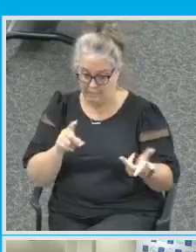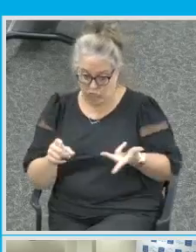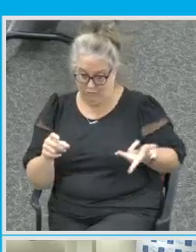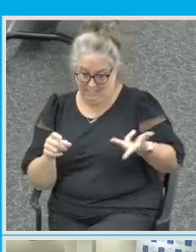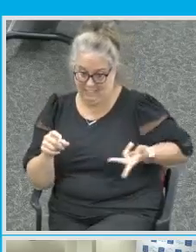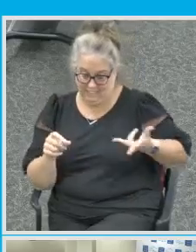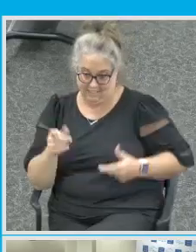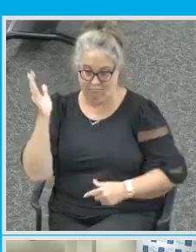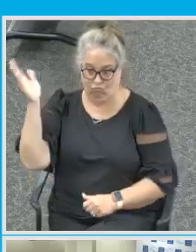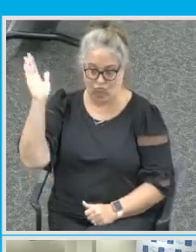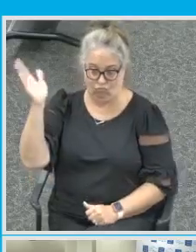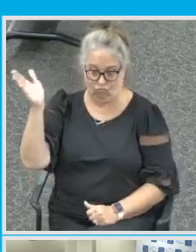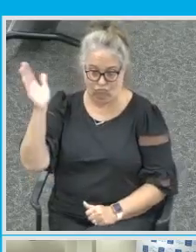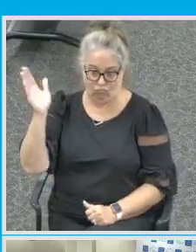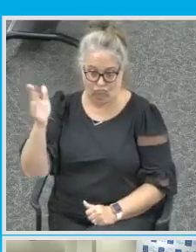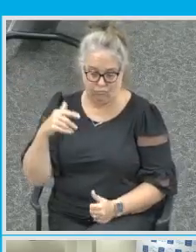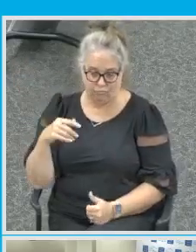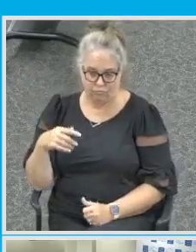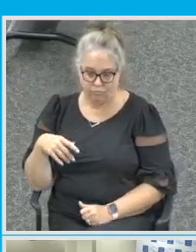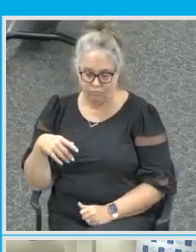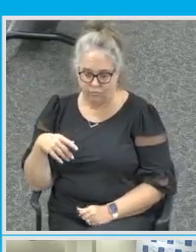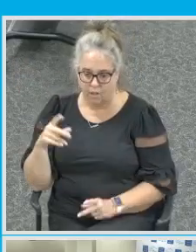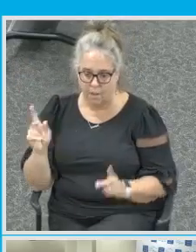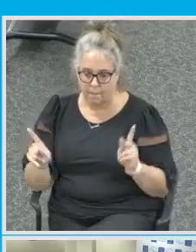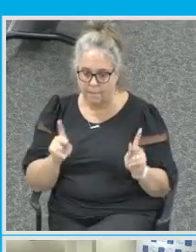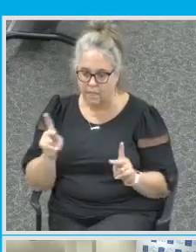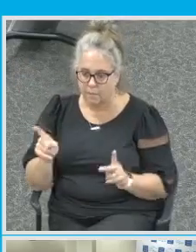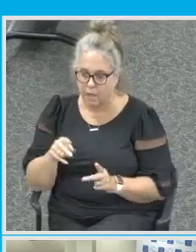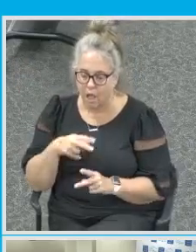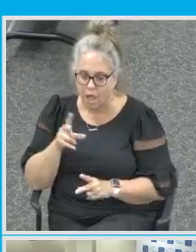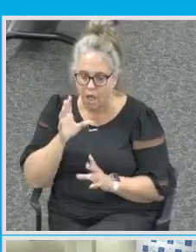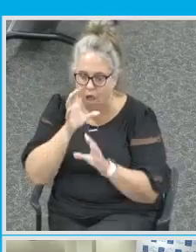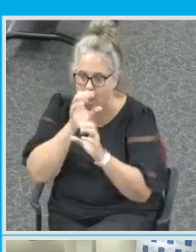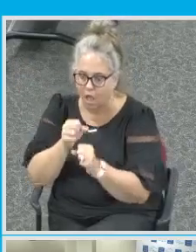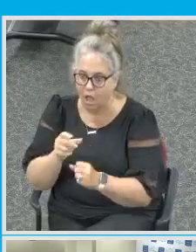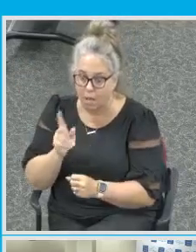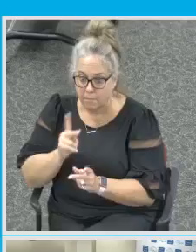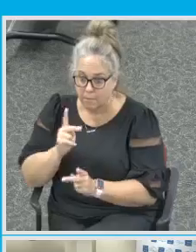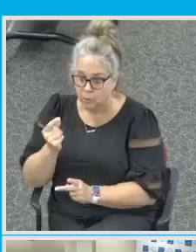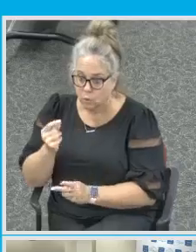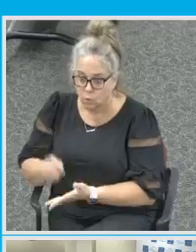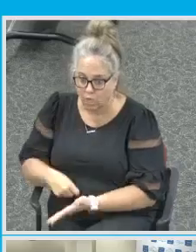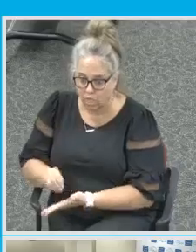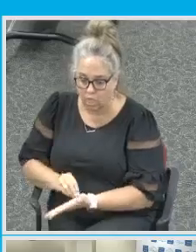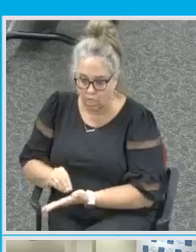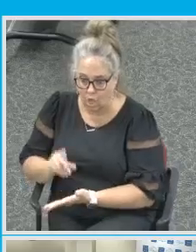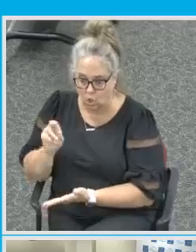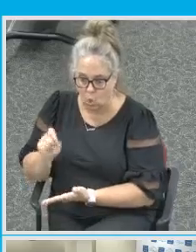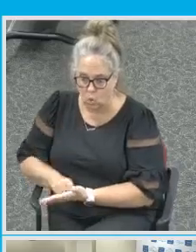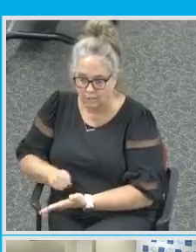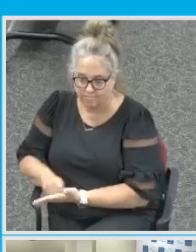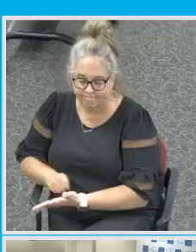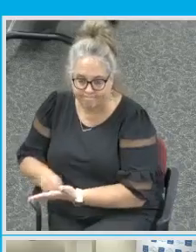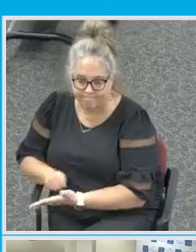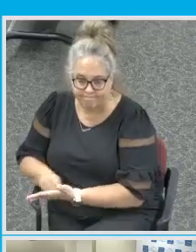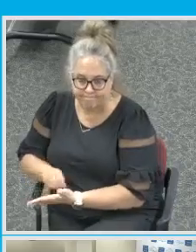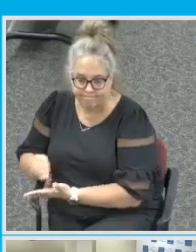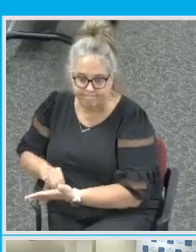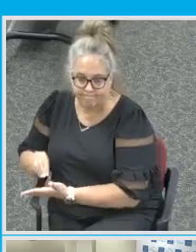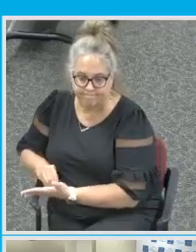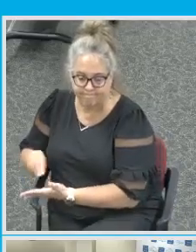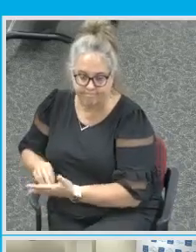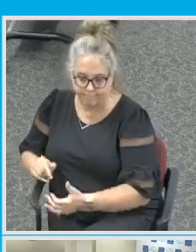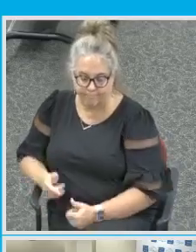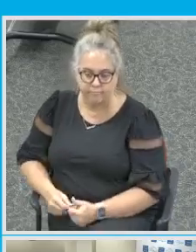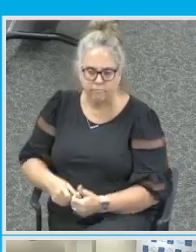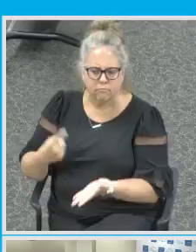and they were taking pieces of our presentation and weaving them into keynote and talking about the importance of how do you